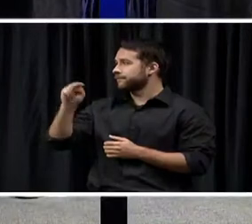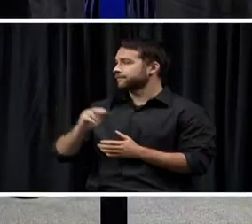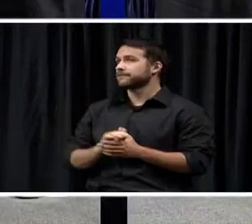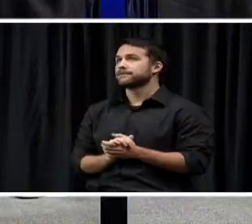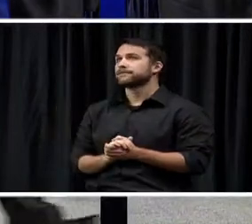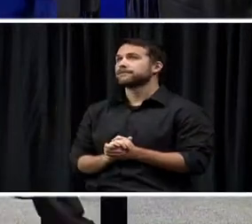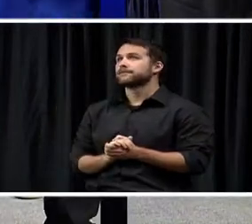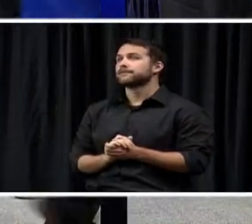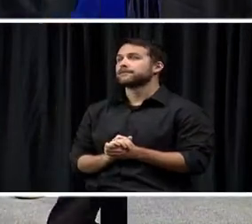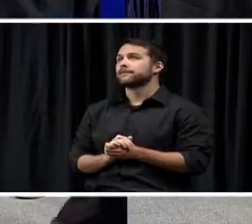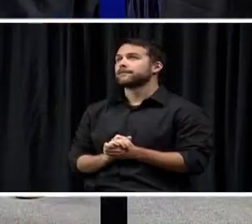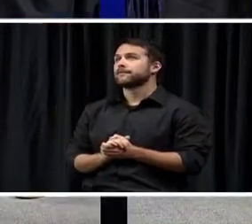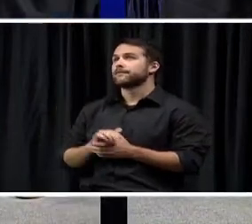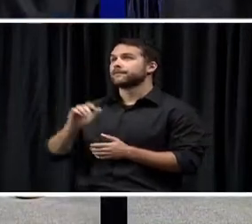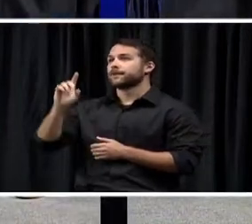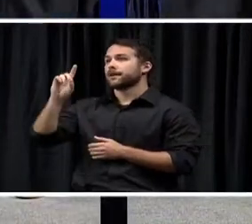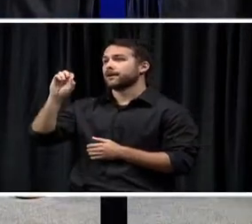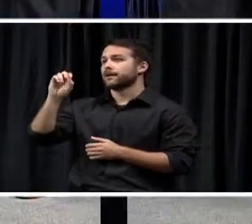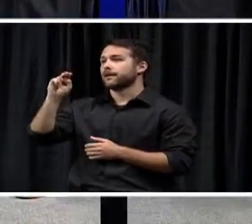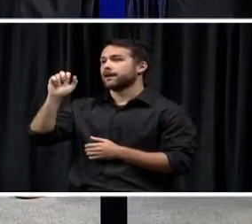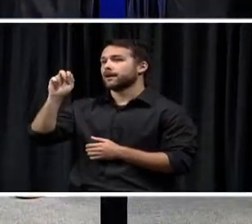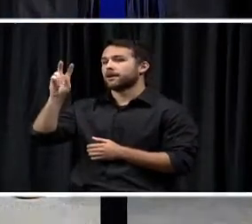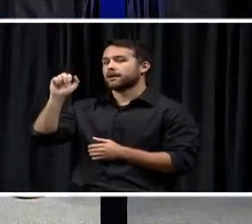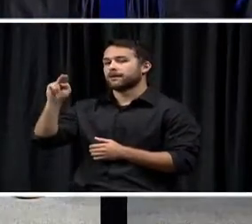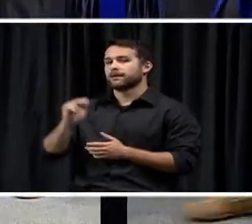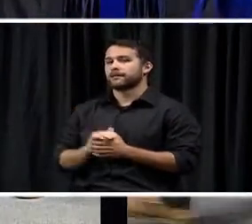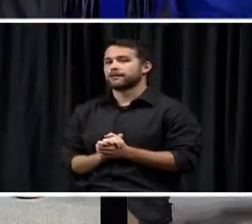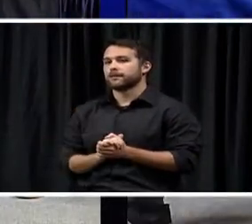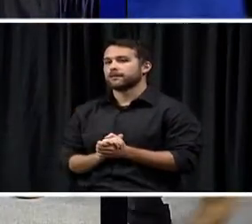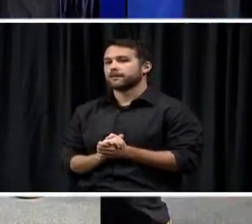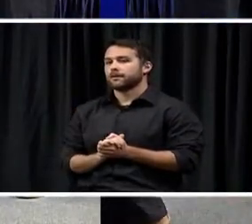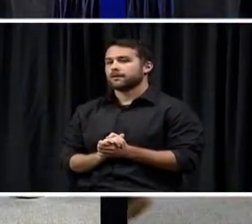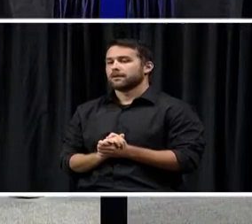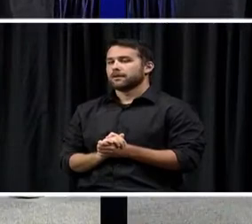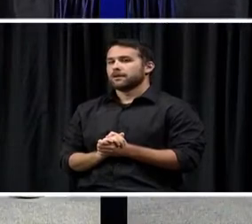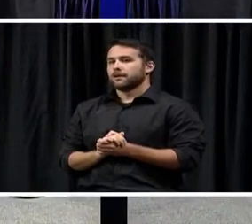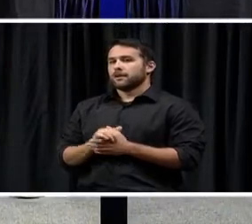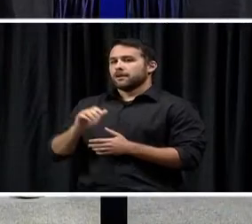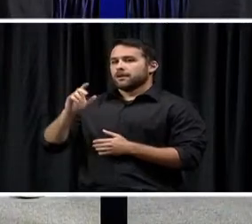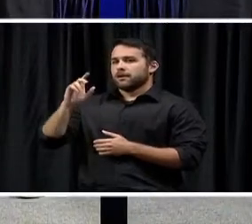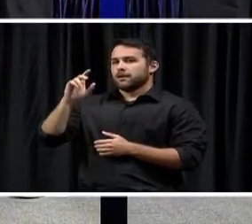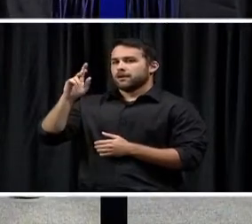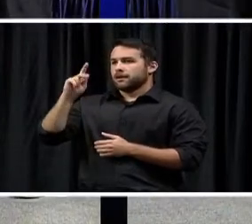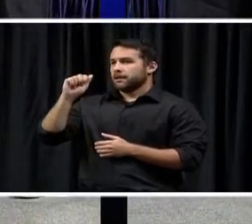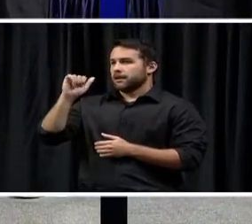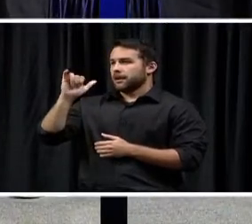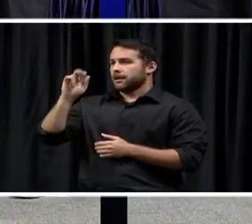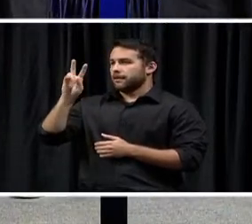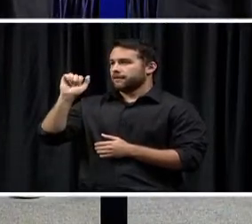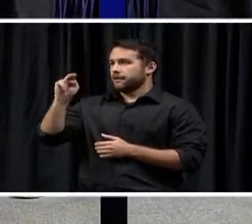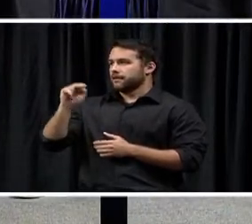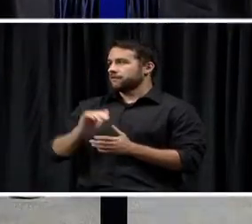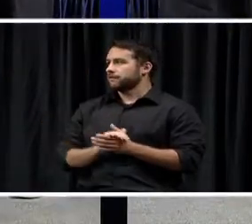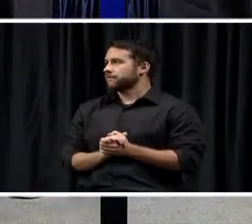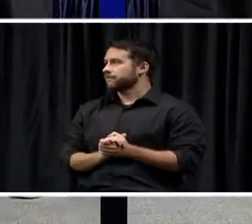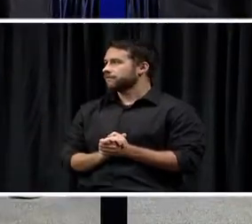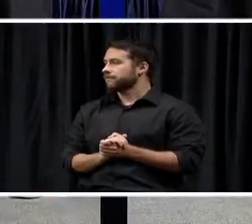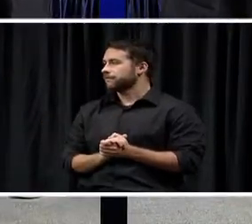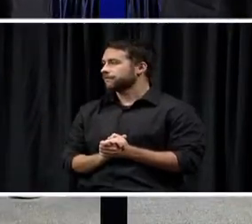Jackson. Donovan Andrew Jenkins. Kavion Markel Jean-Louis.